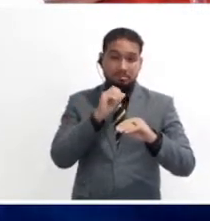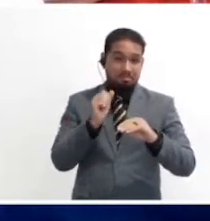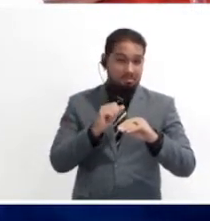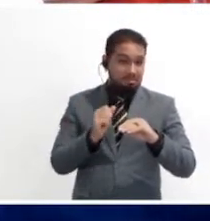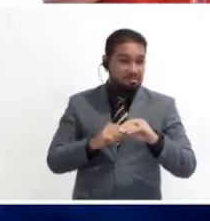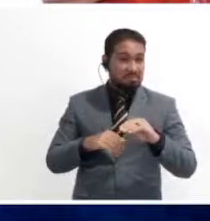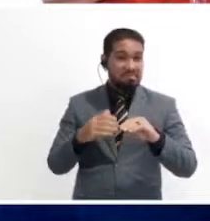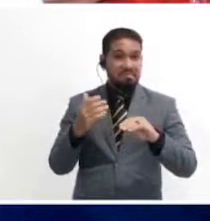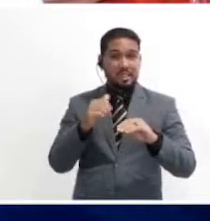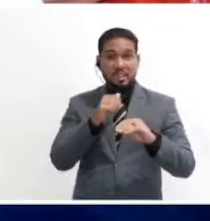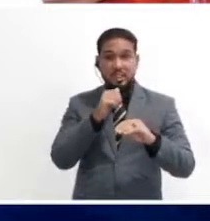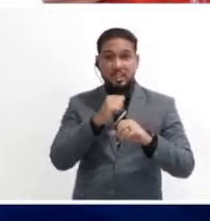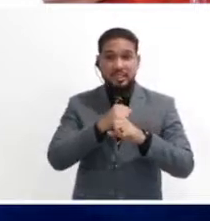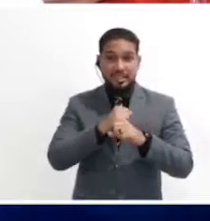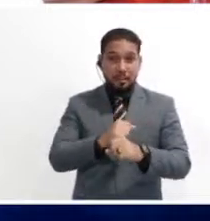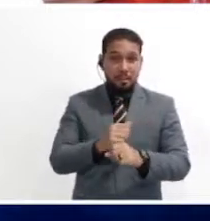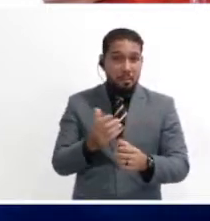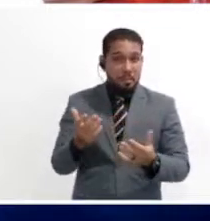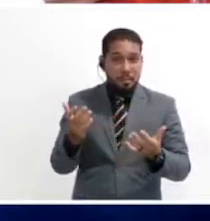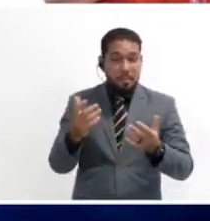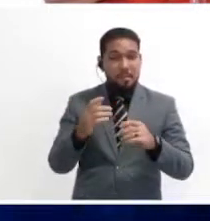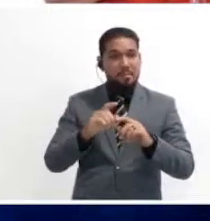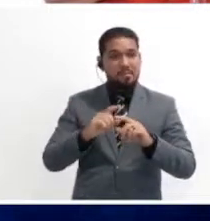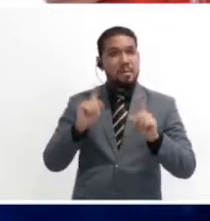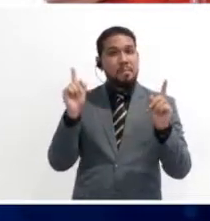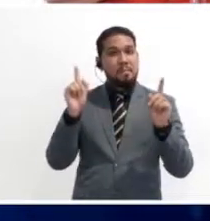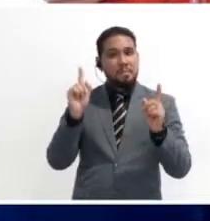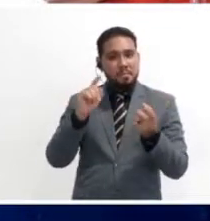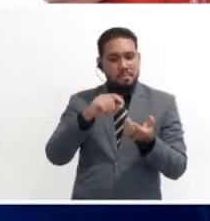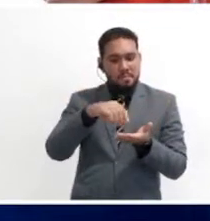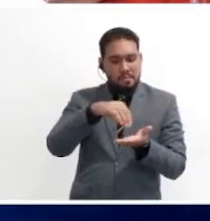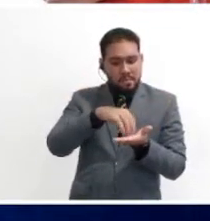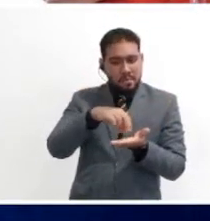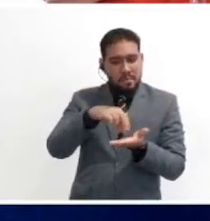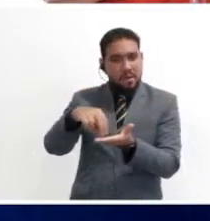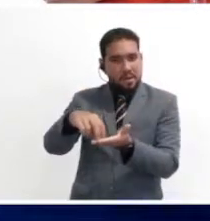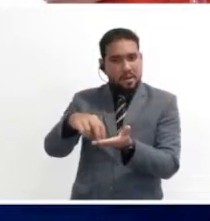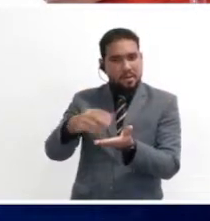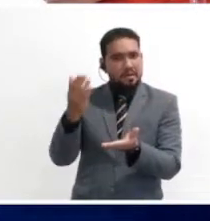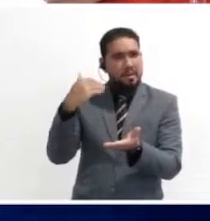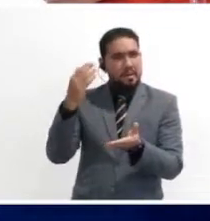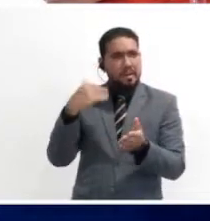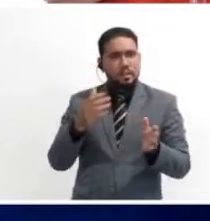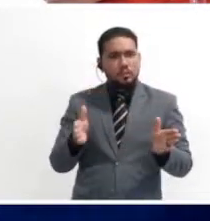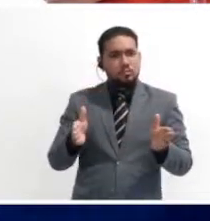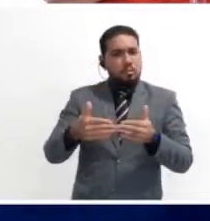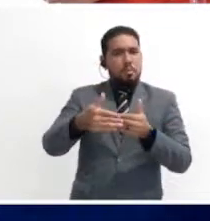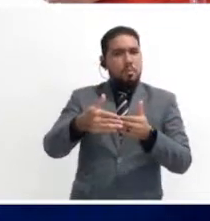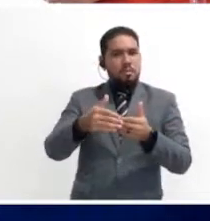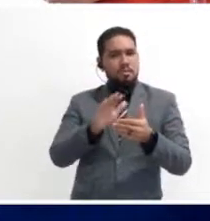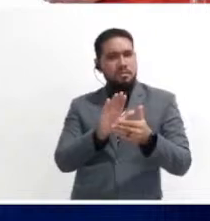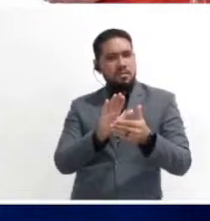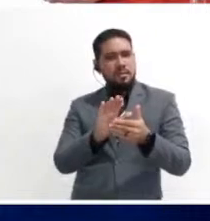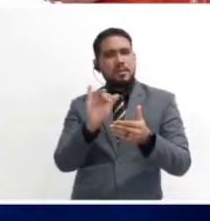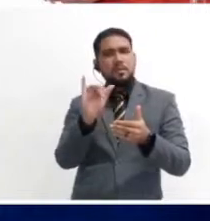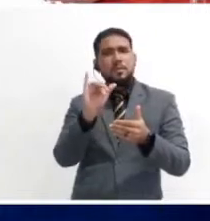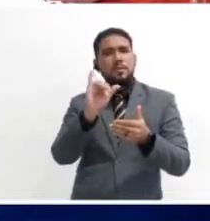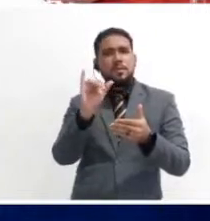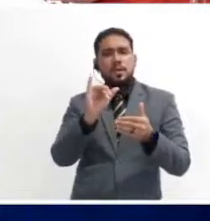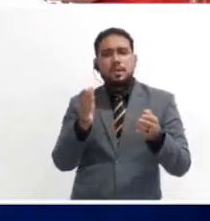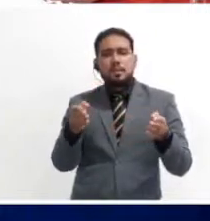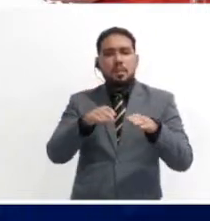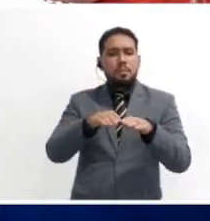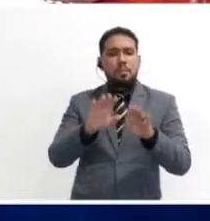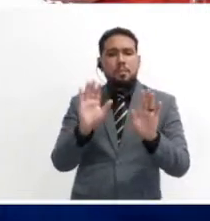initial packages were what we call hermetic. So they were gas tight. Water vapor and gas could not